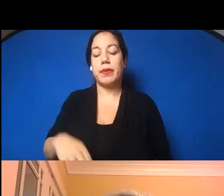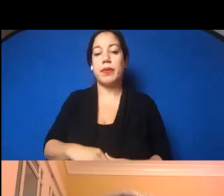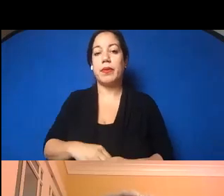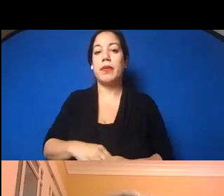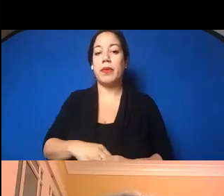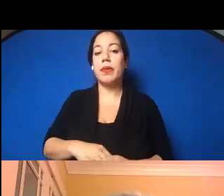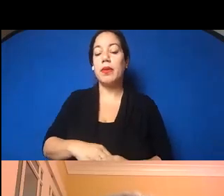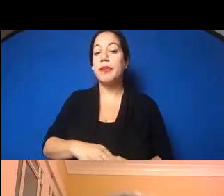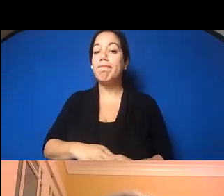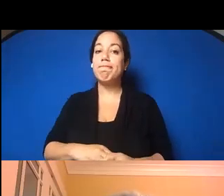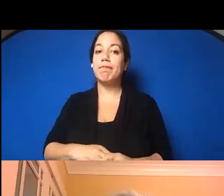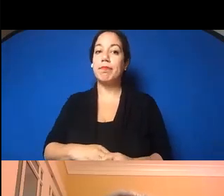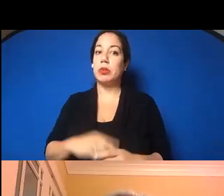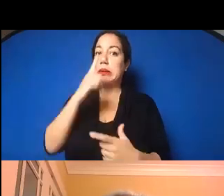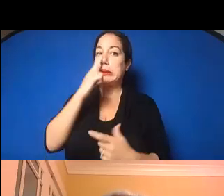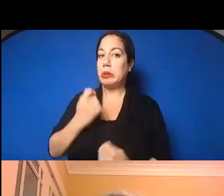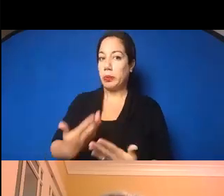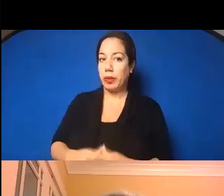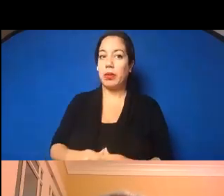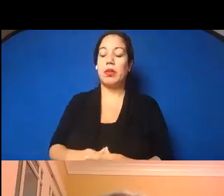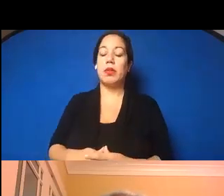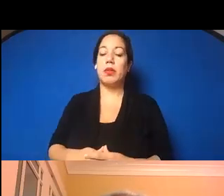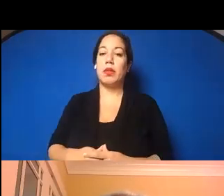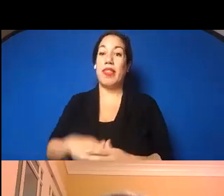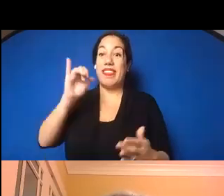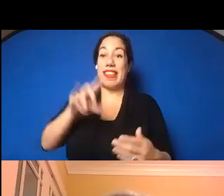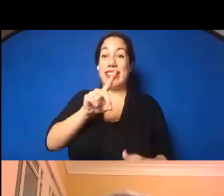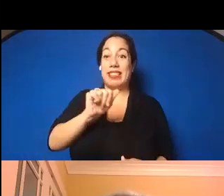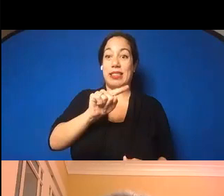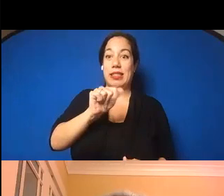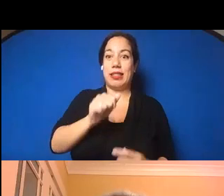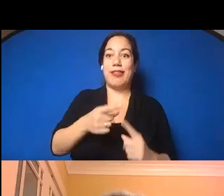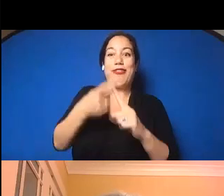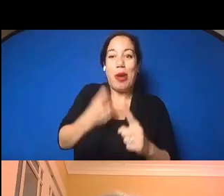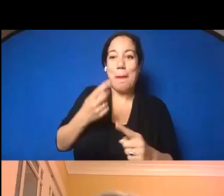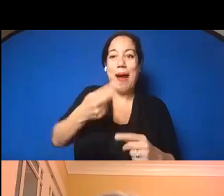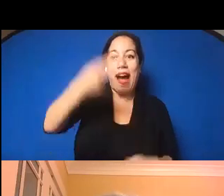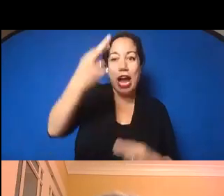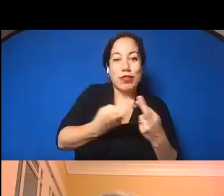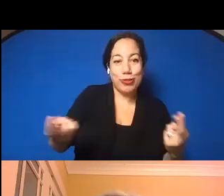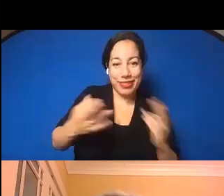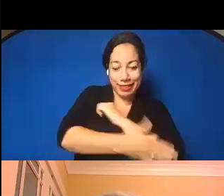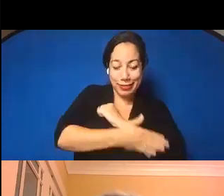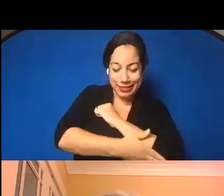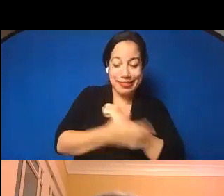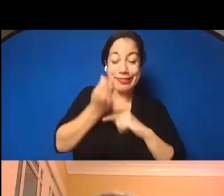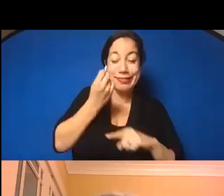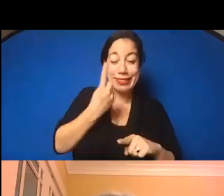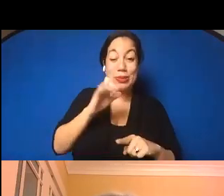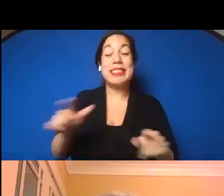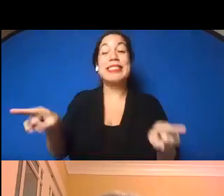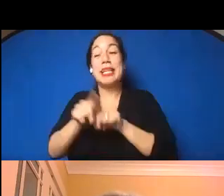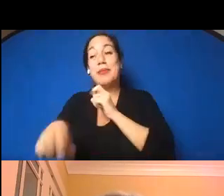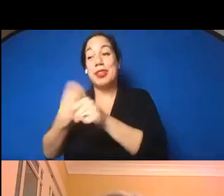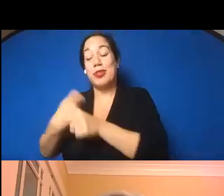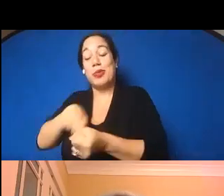And interestingly, that is data that comes from high resource countries. In the same year that we published that data, we also